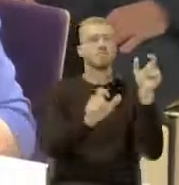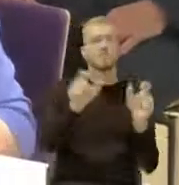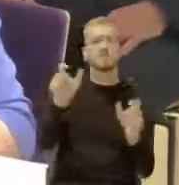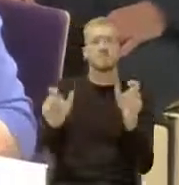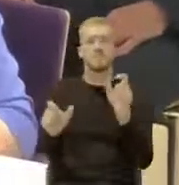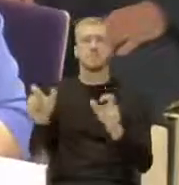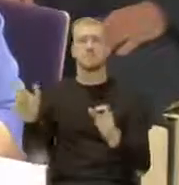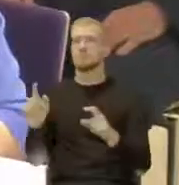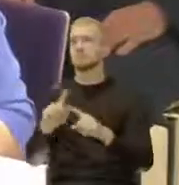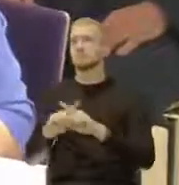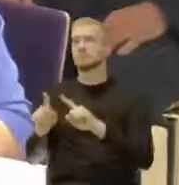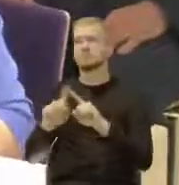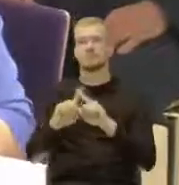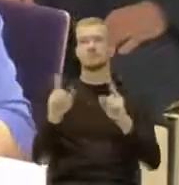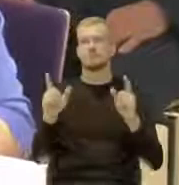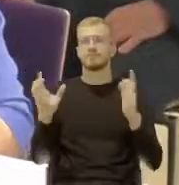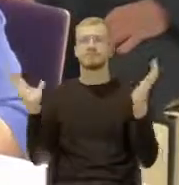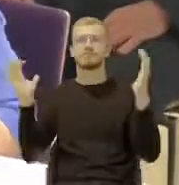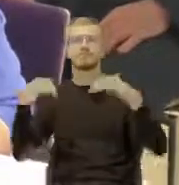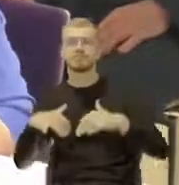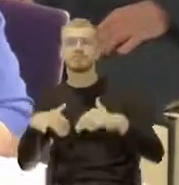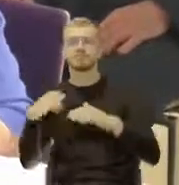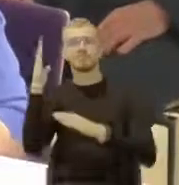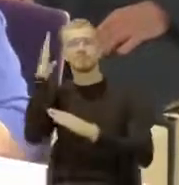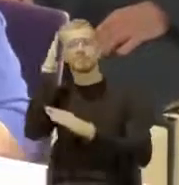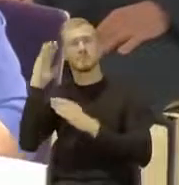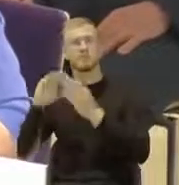live together during the old time.